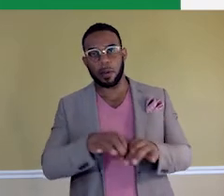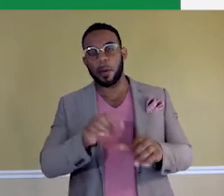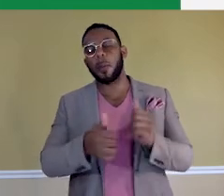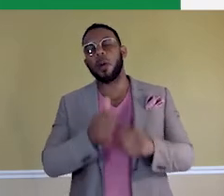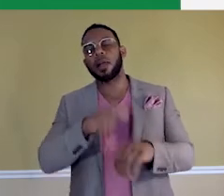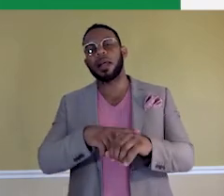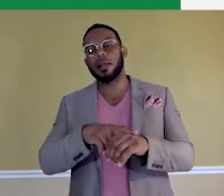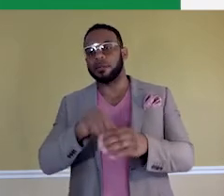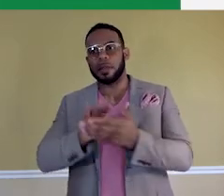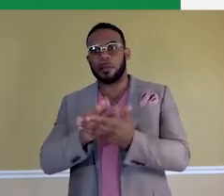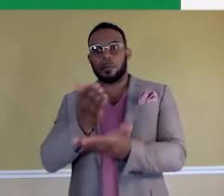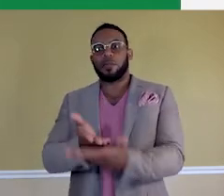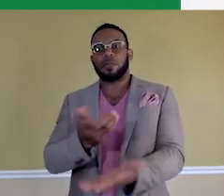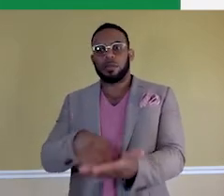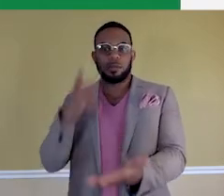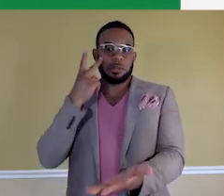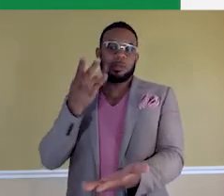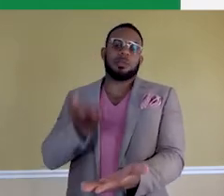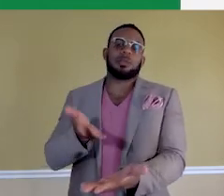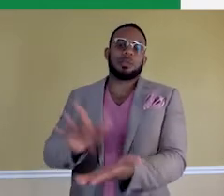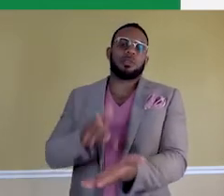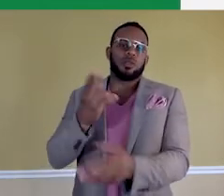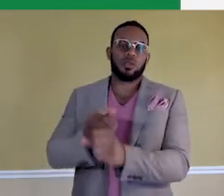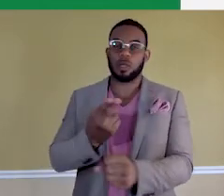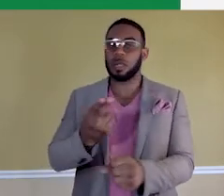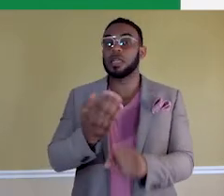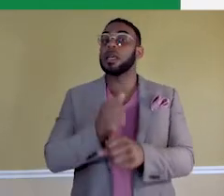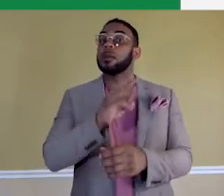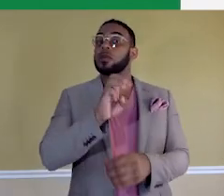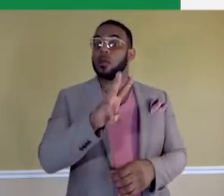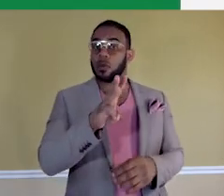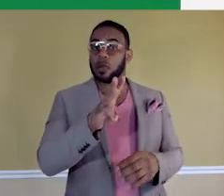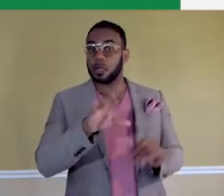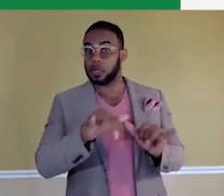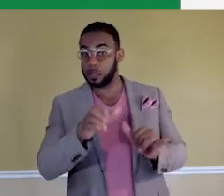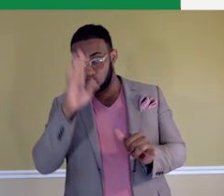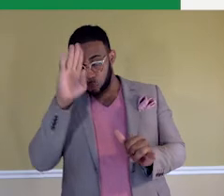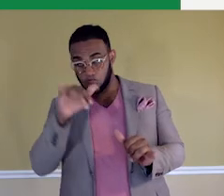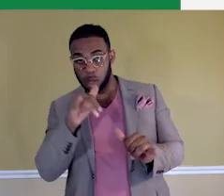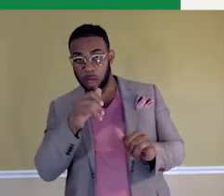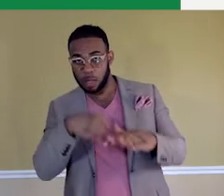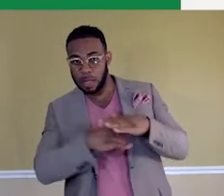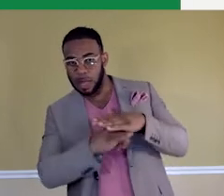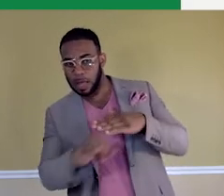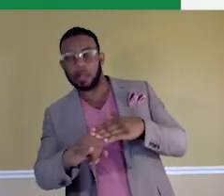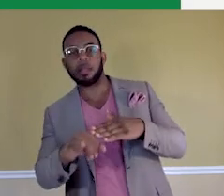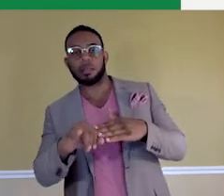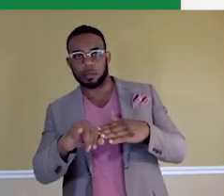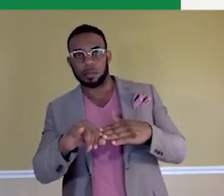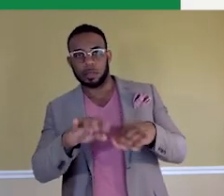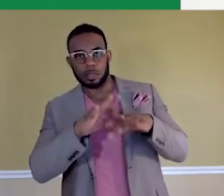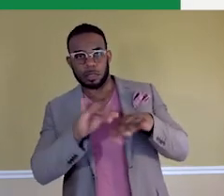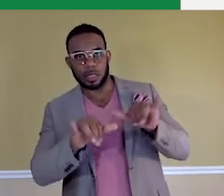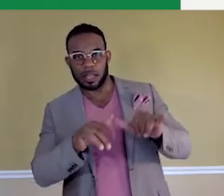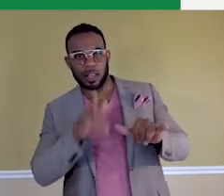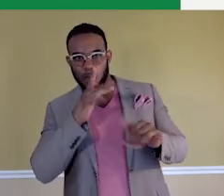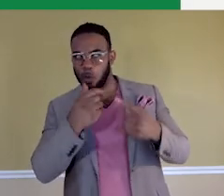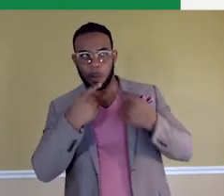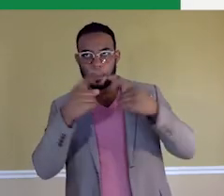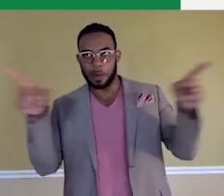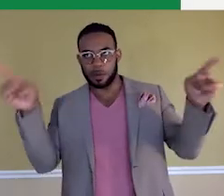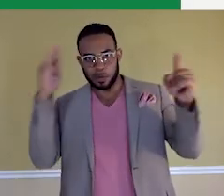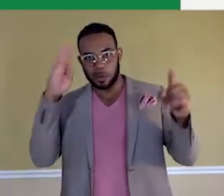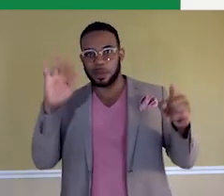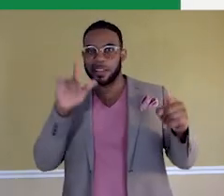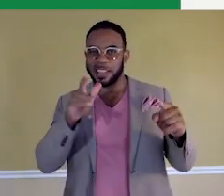put online for everybody to see, to be able to use, but there are some software you build that you know the underlying architecture of the software is not something you want public.